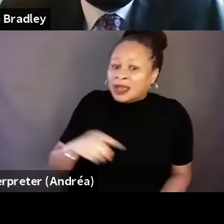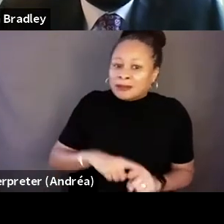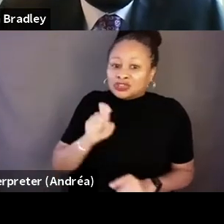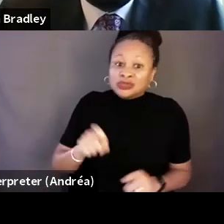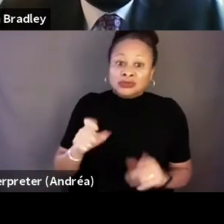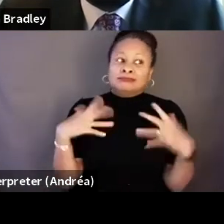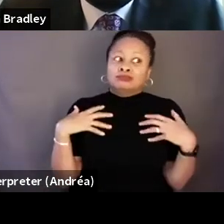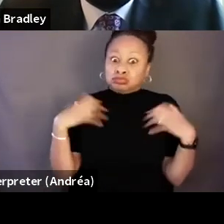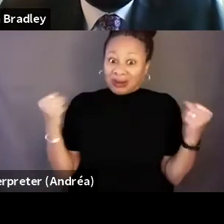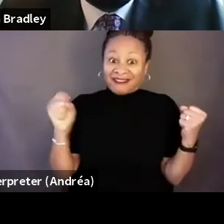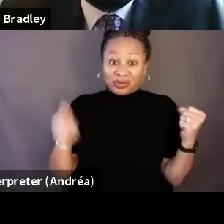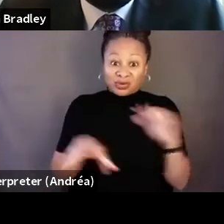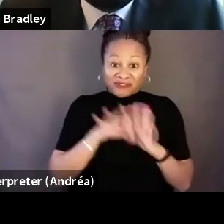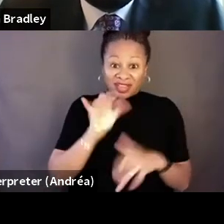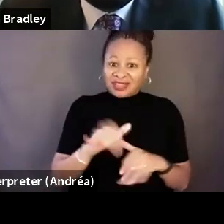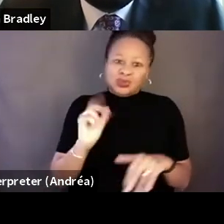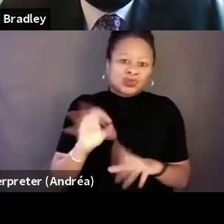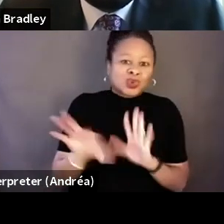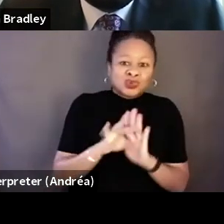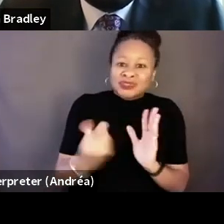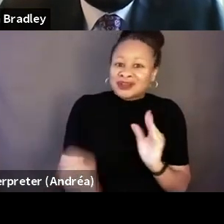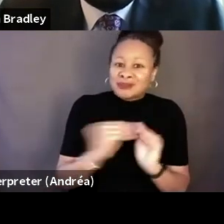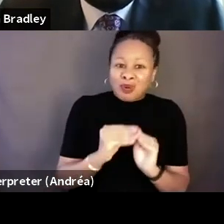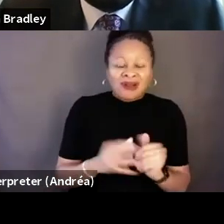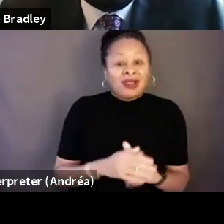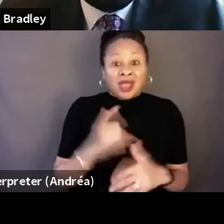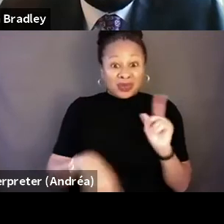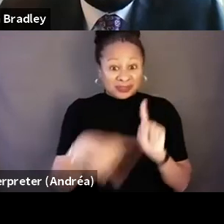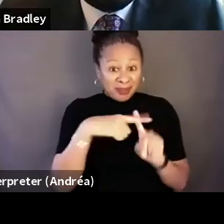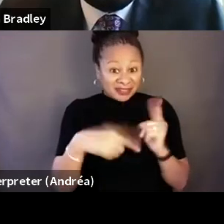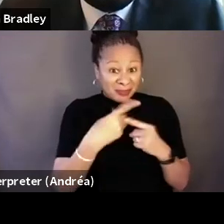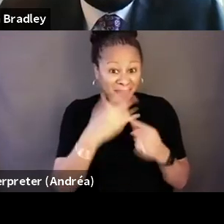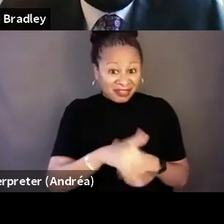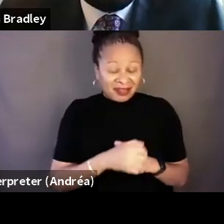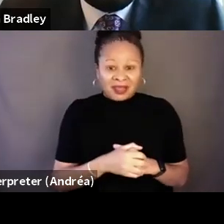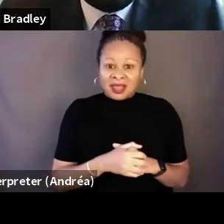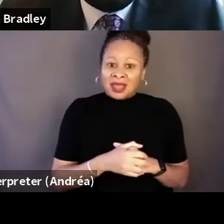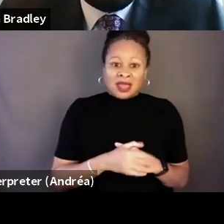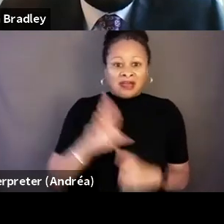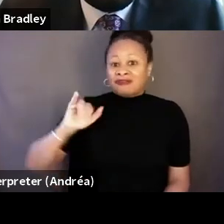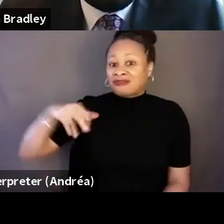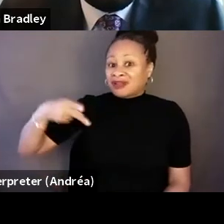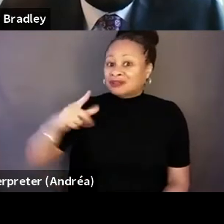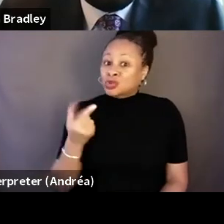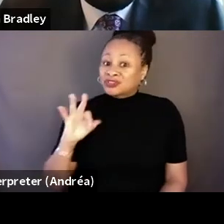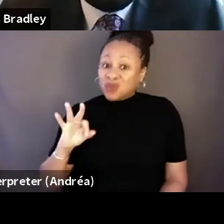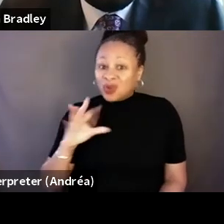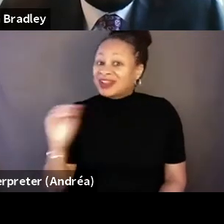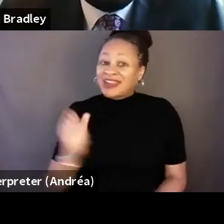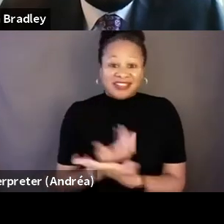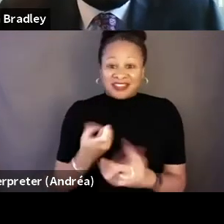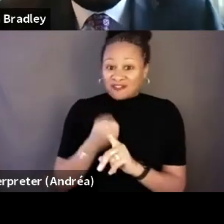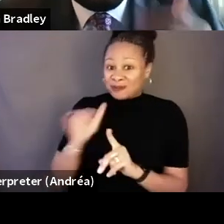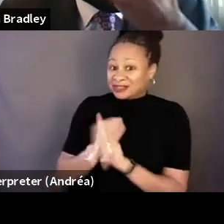brave. There's no choice anymore. And here's the good thing about this. Rest in peace, George Floyd, and everything that came out of